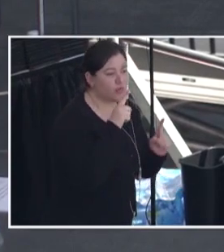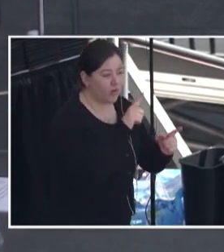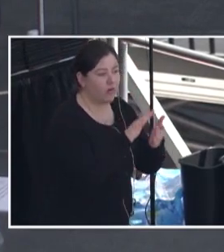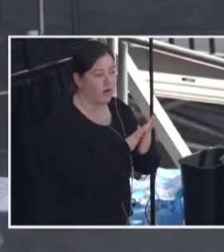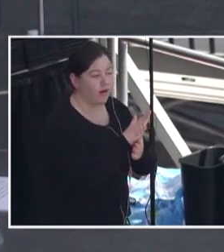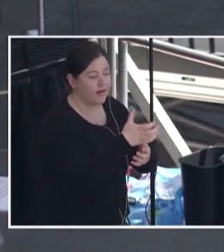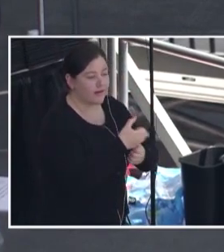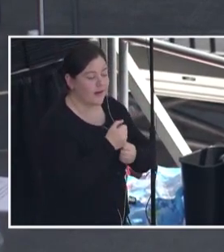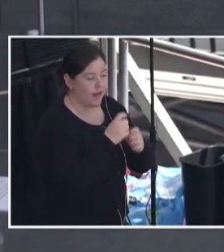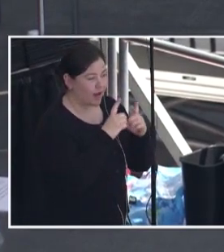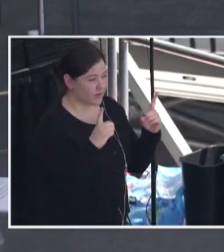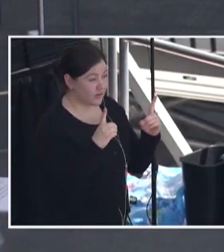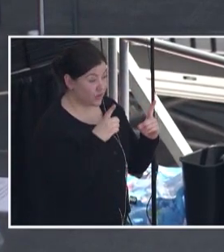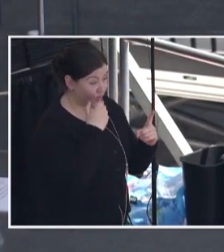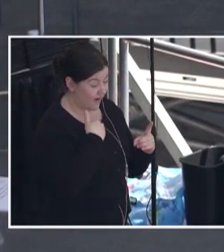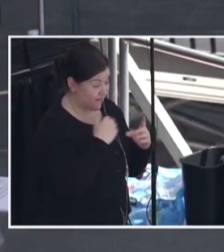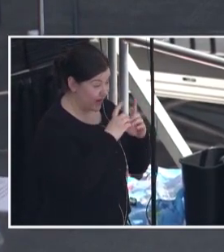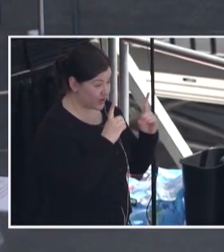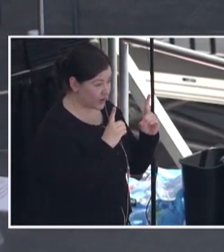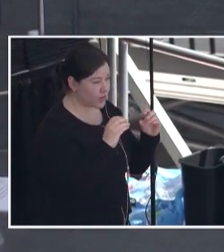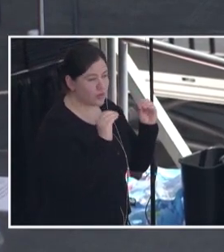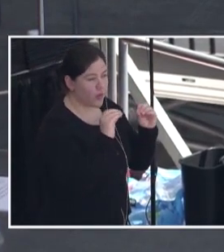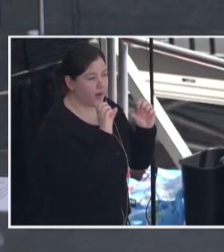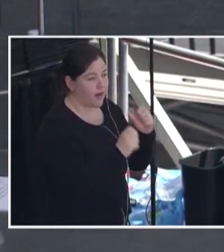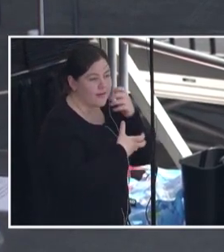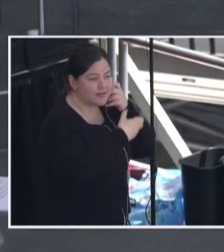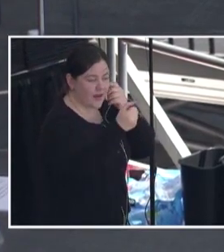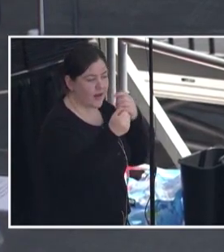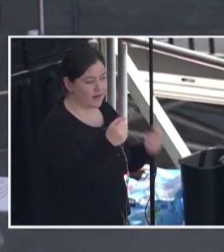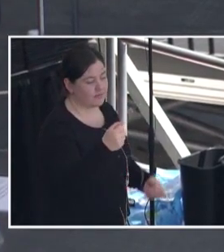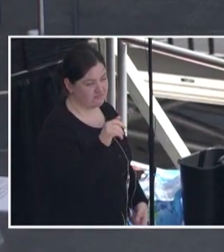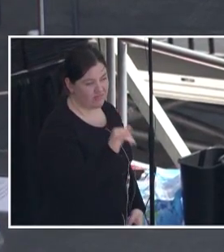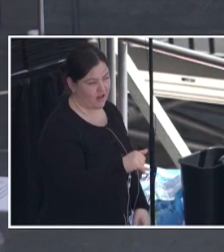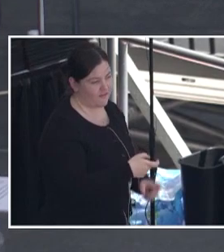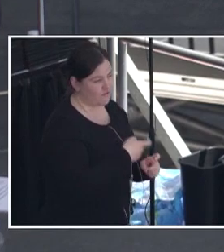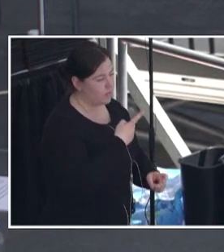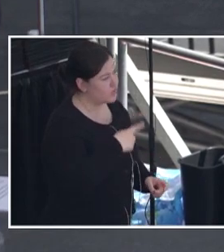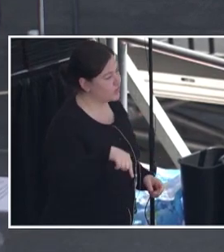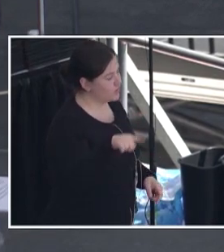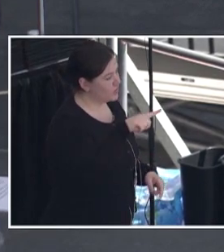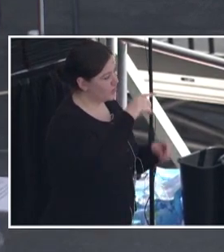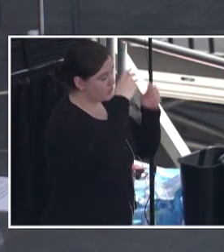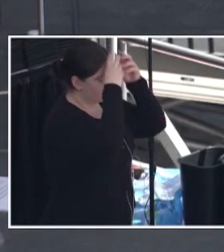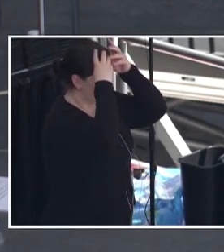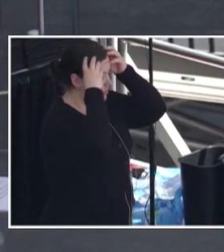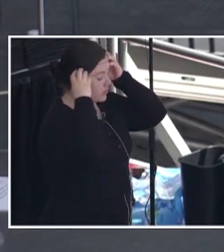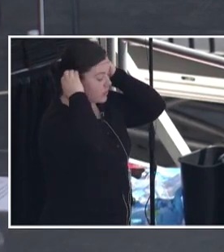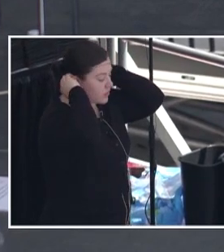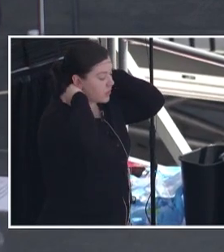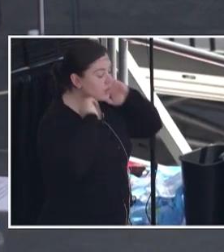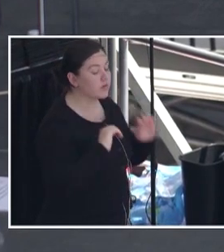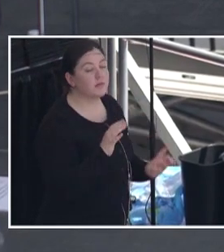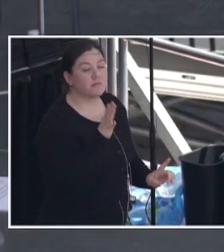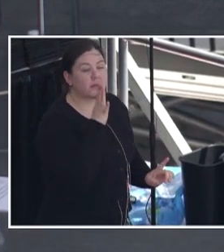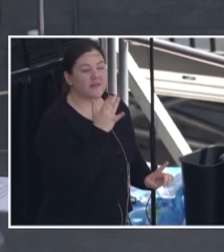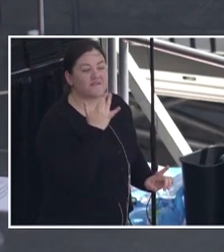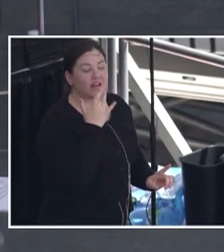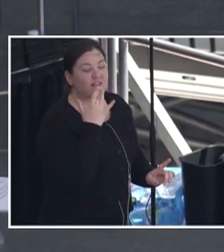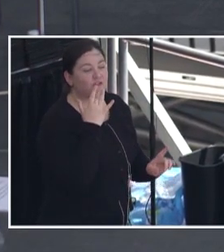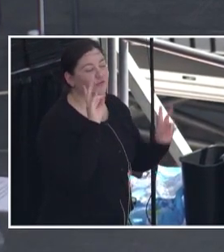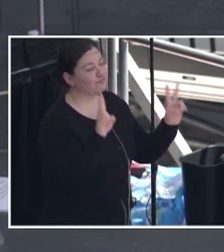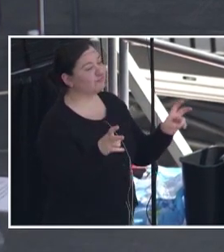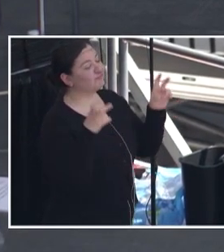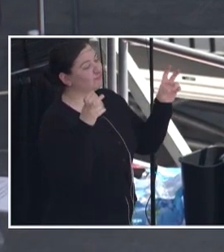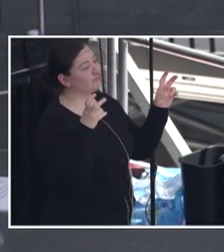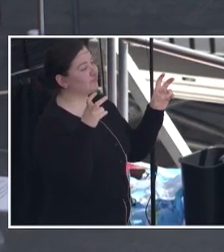can take that away from you. Her favorite quote was, "Your education